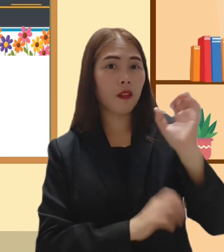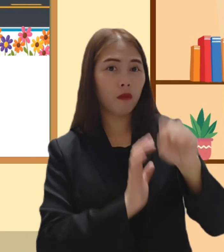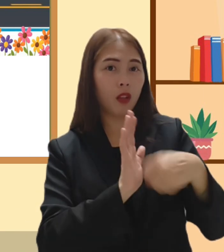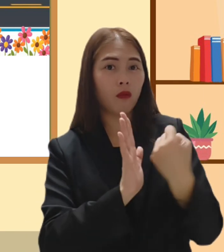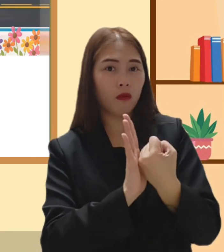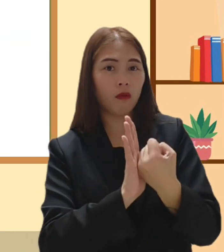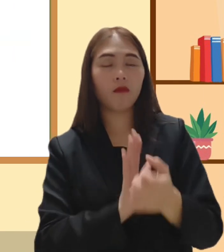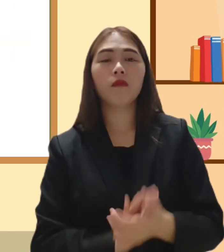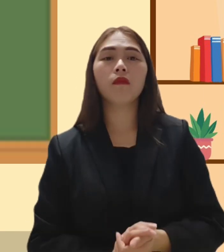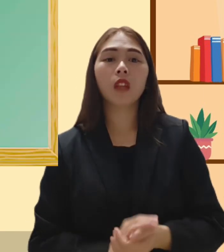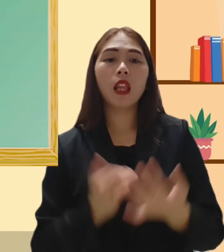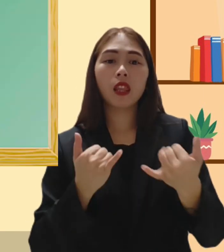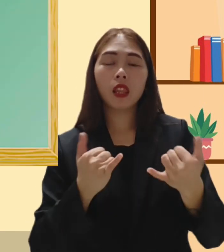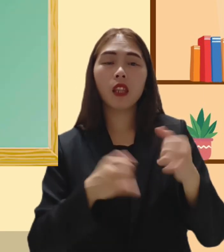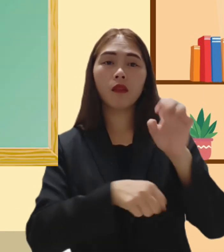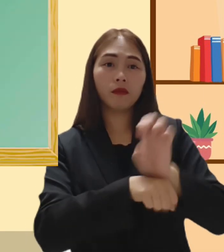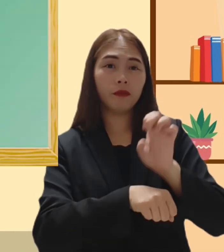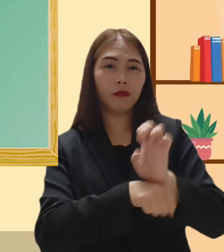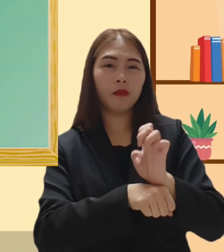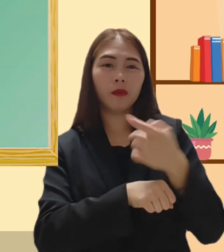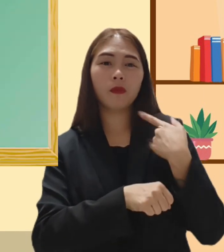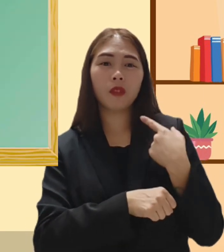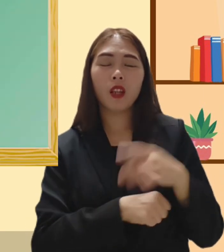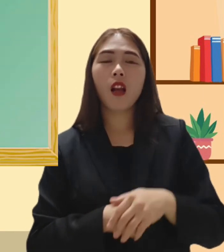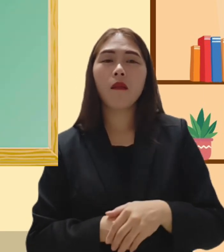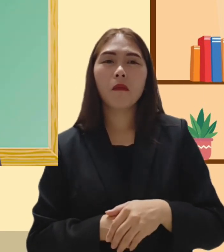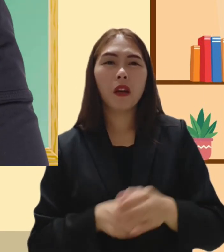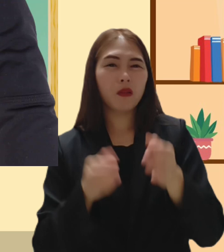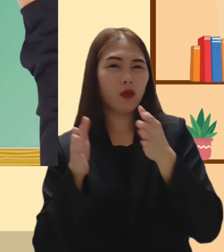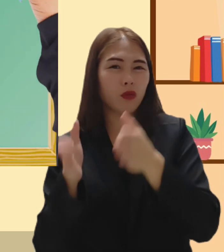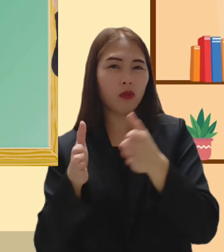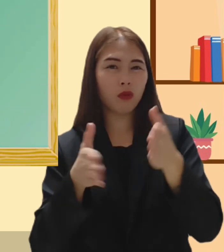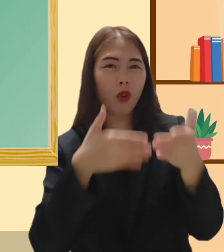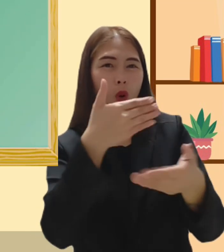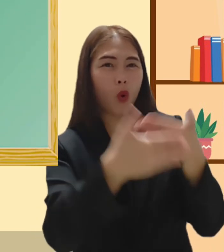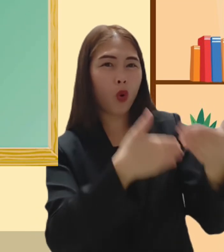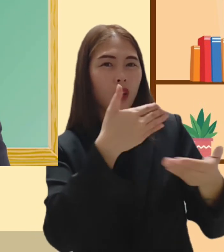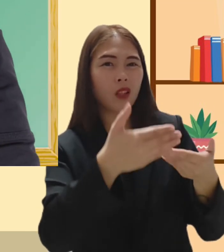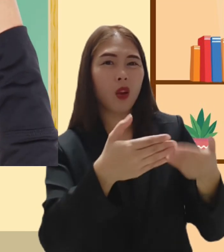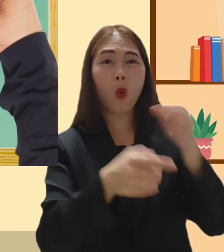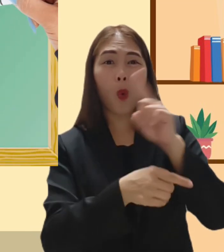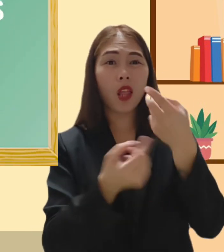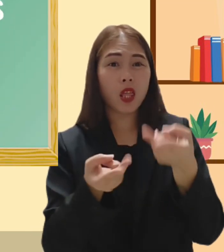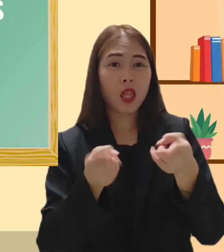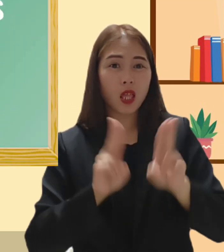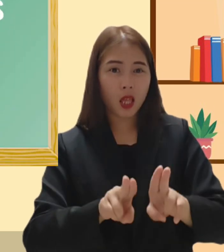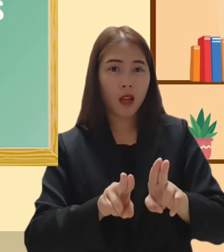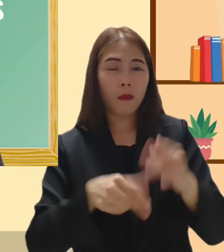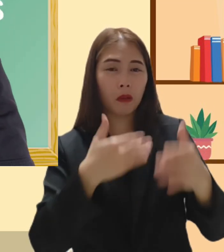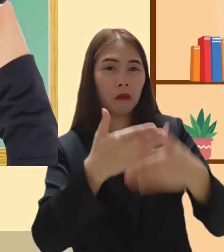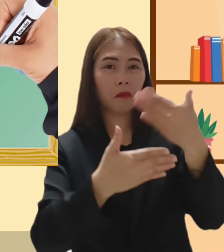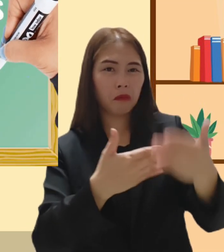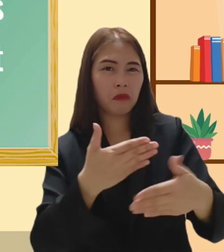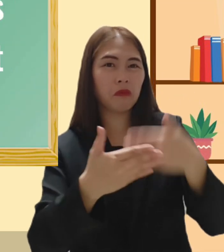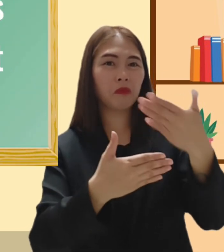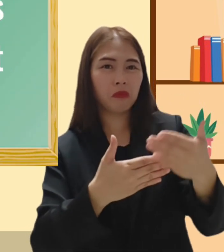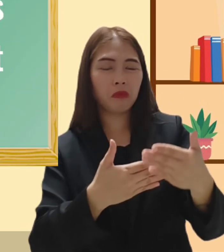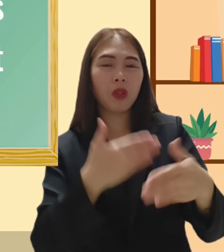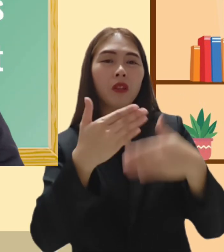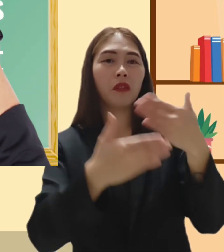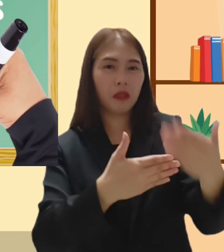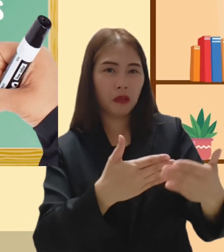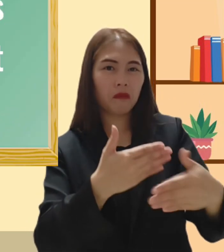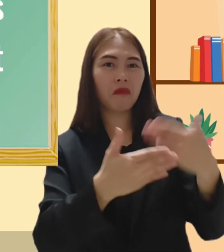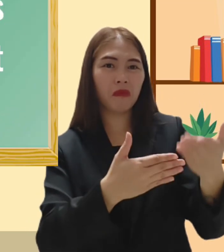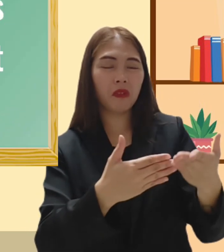in 5 seconds. Now in English, a sequence shows the order in which things happen. It's like a list that tells